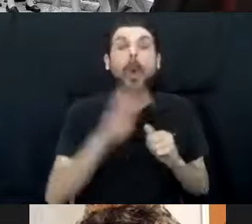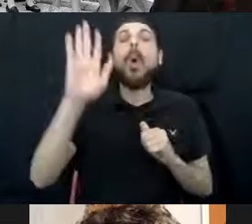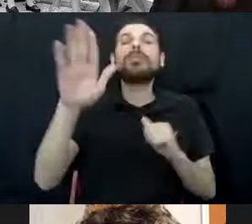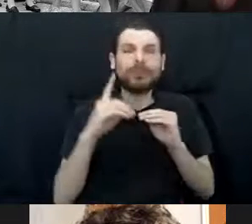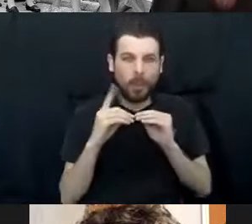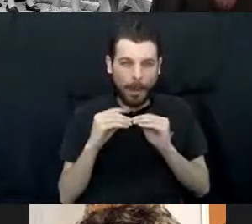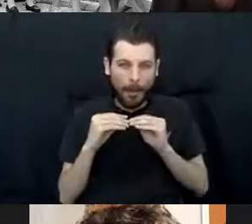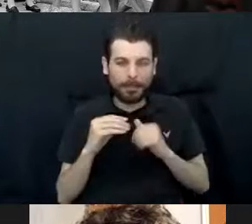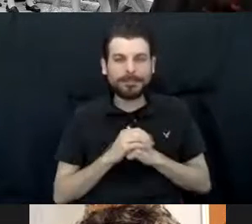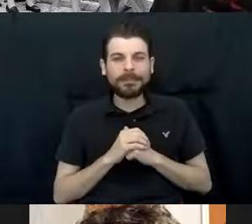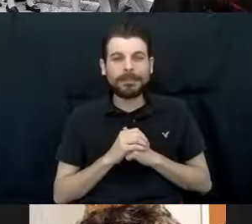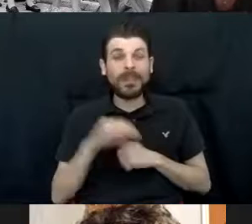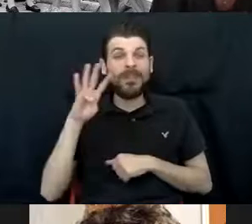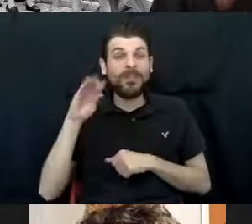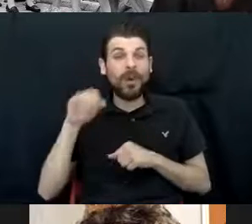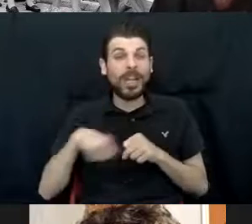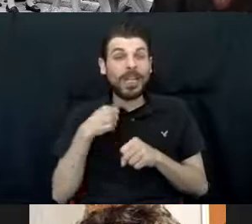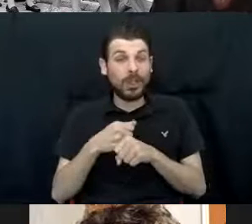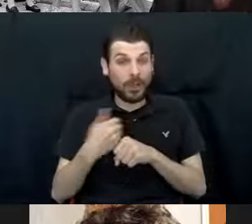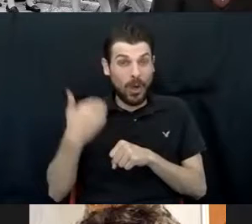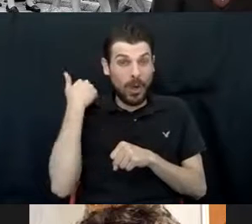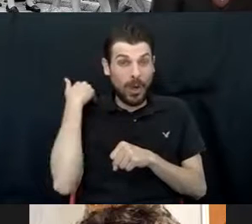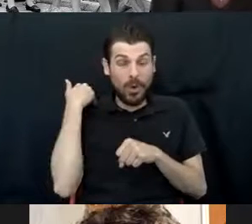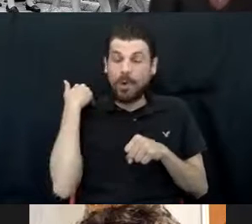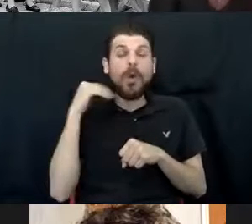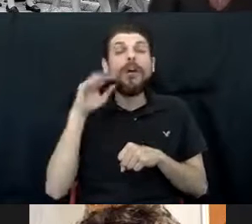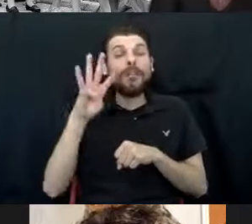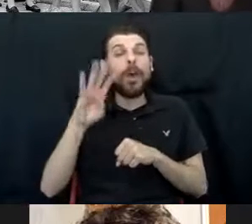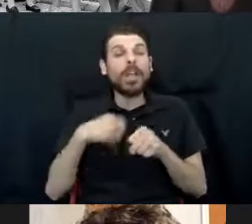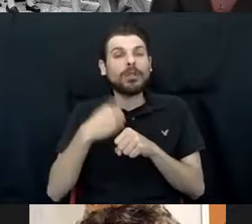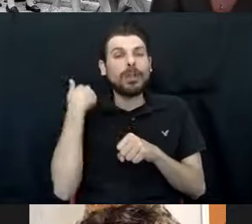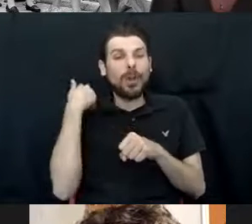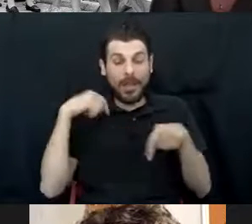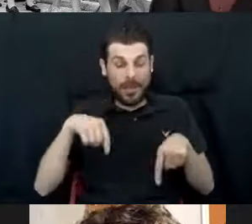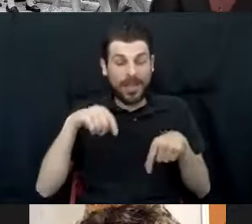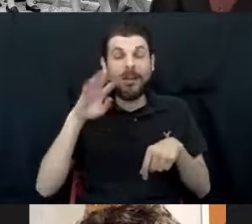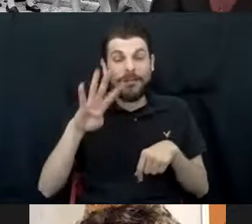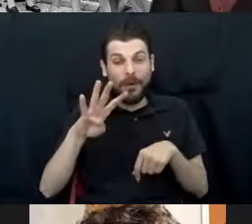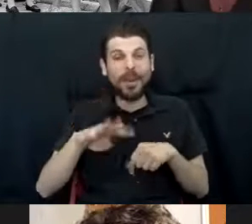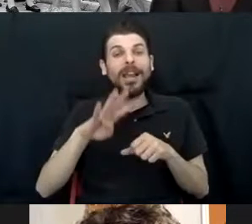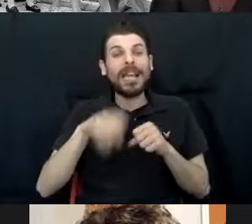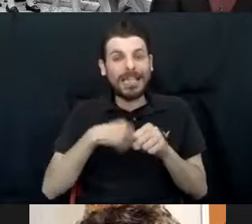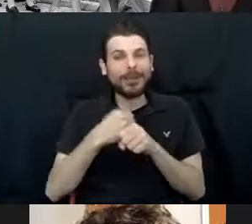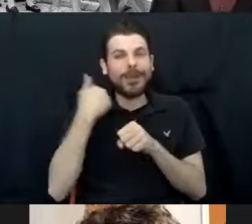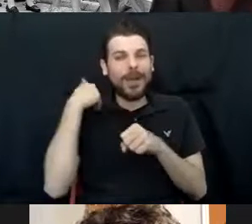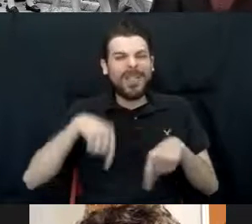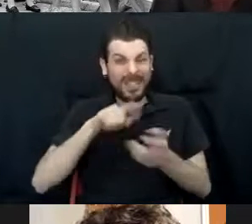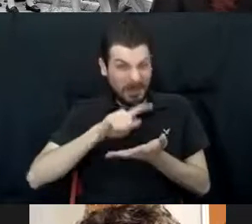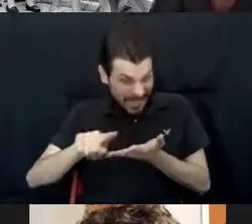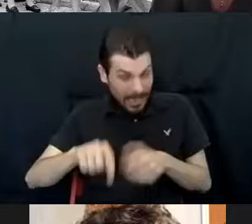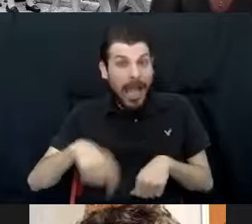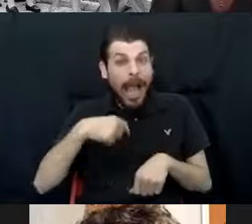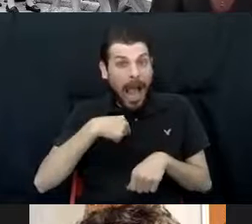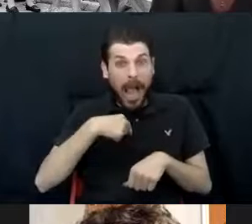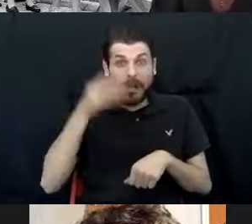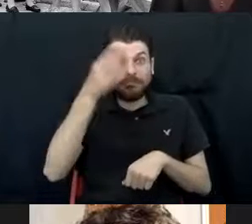was 4 years ago this same week that I was on trial for protesting, for organizing community. And so again, yeah. I'm